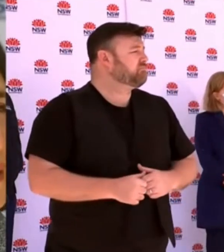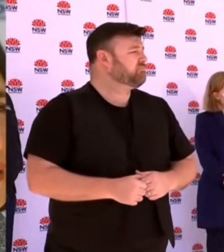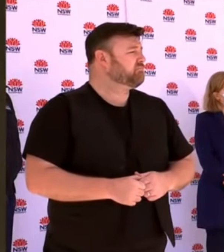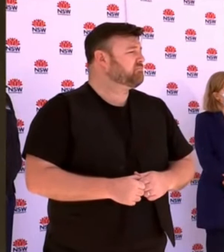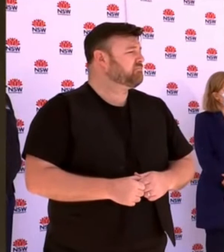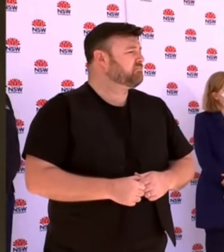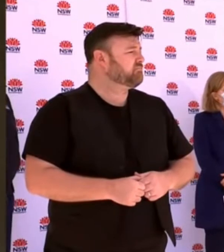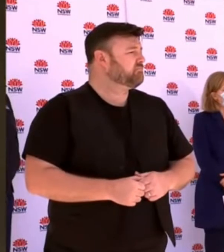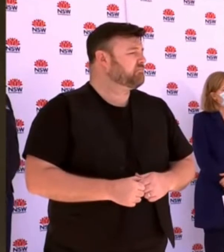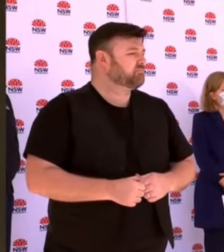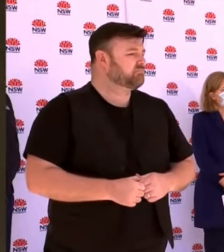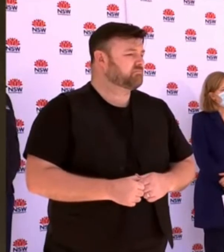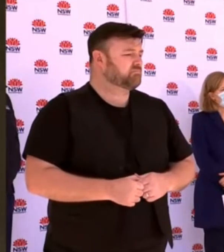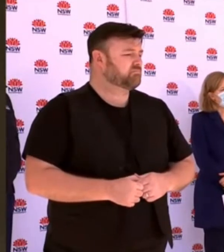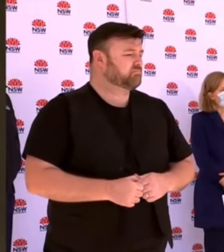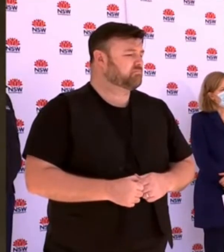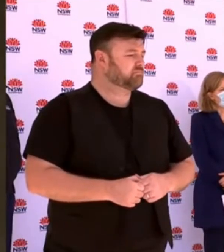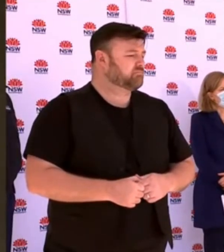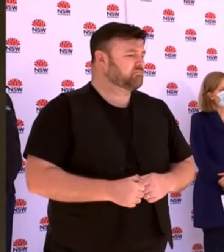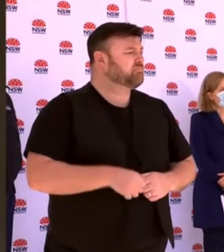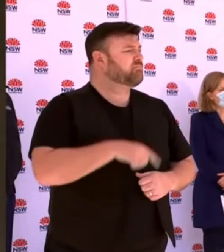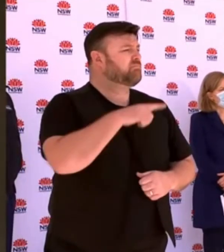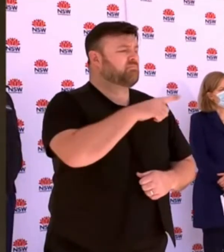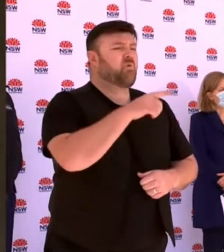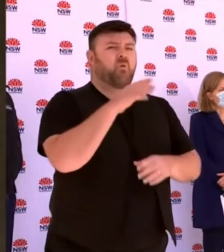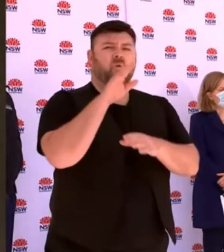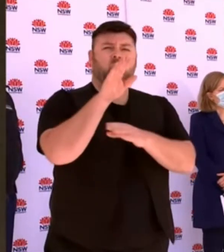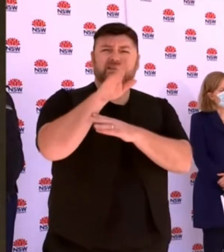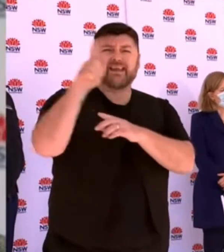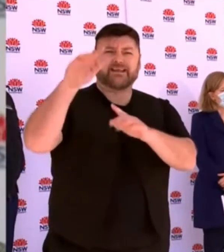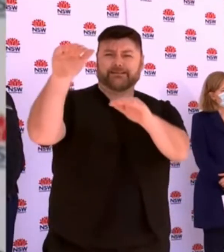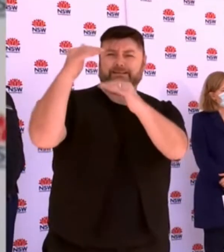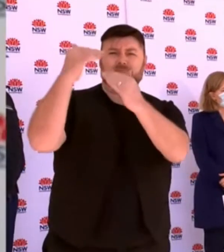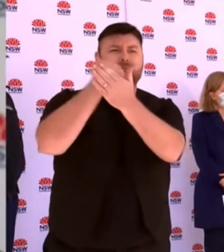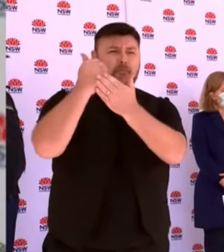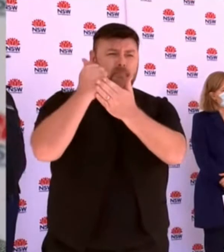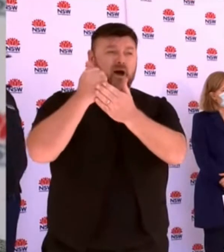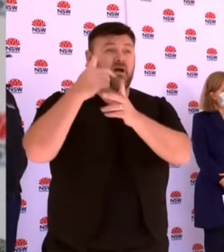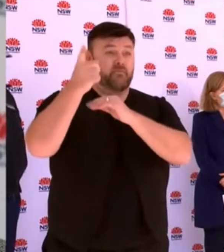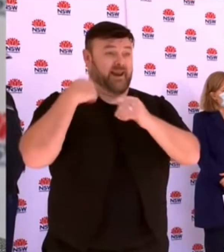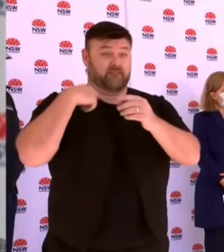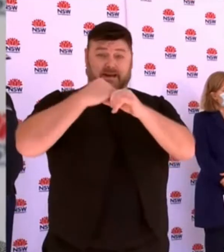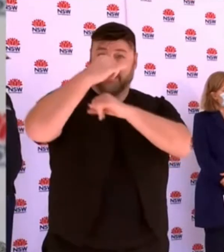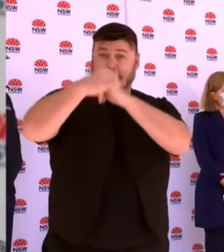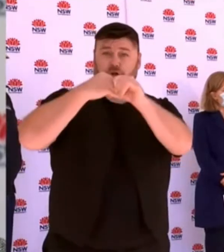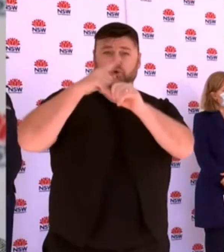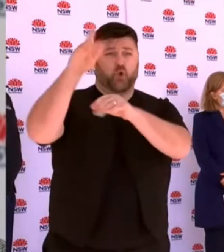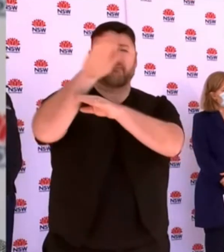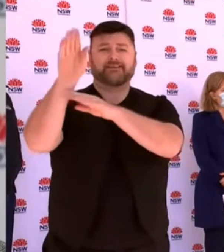that or this current outbreak have any impact on the plan to bring back international students? I'm sorry, potentially, because